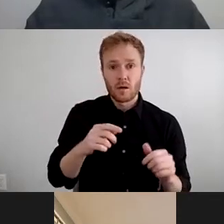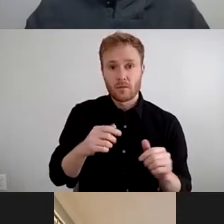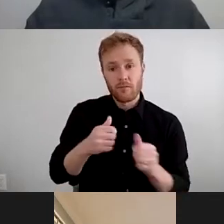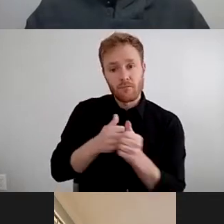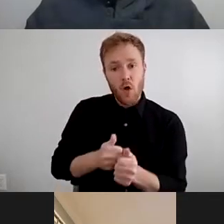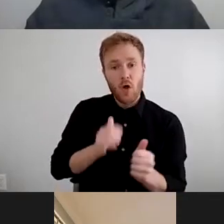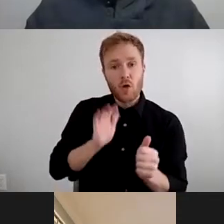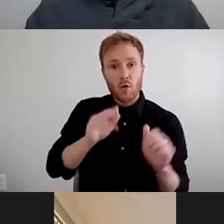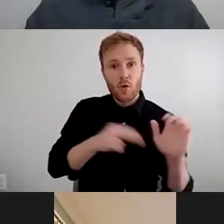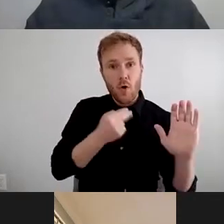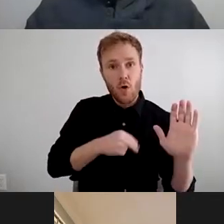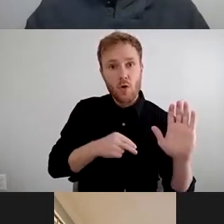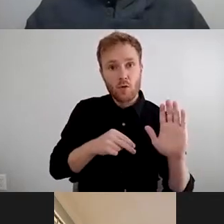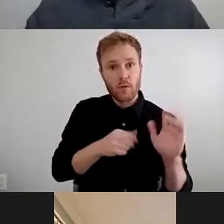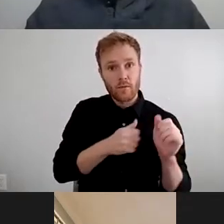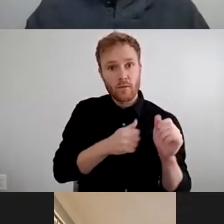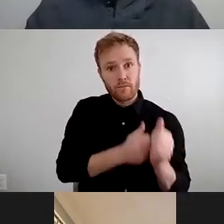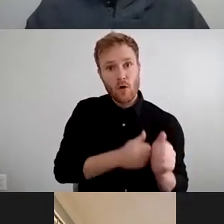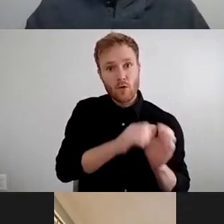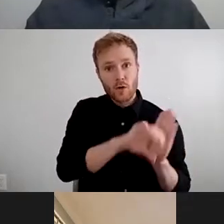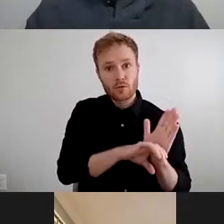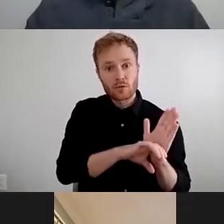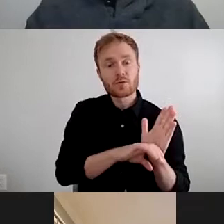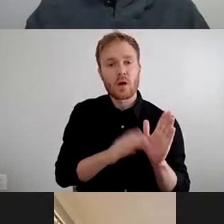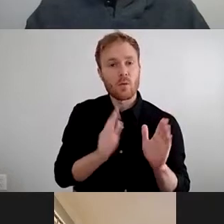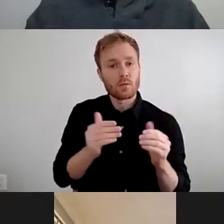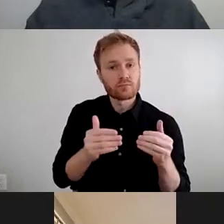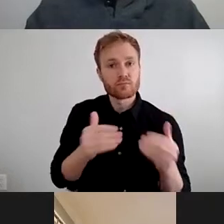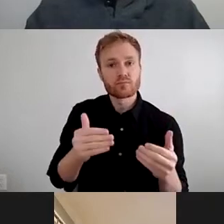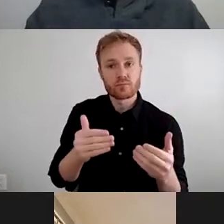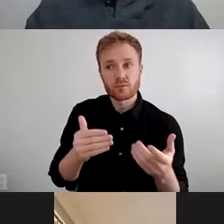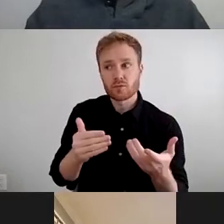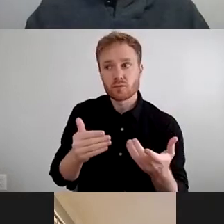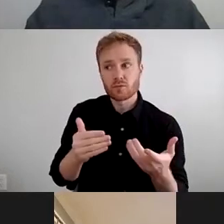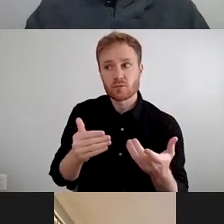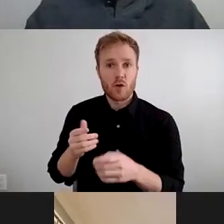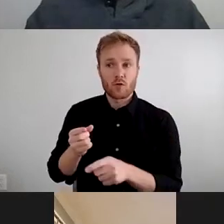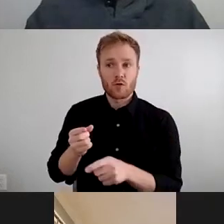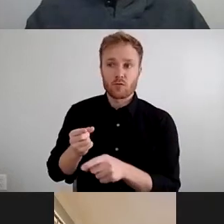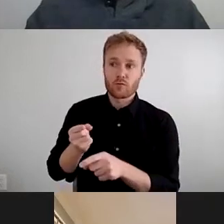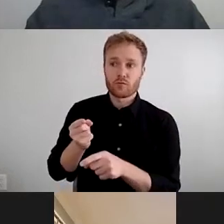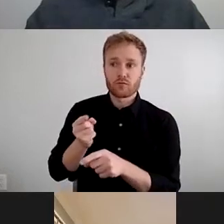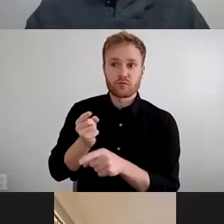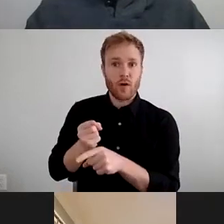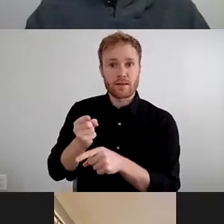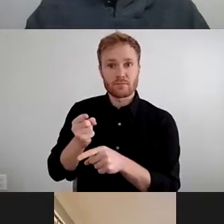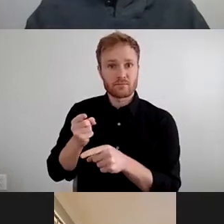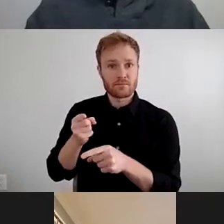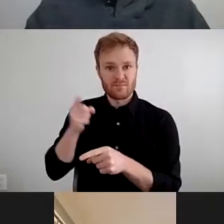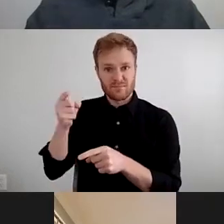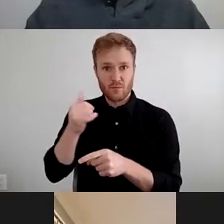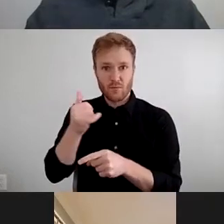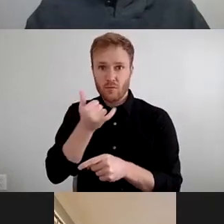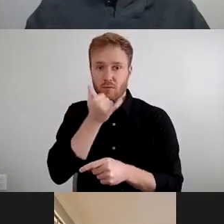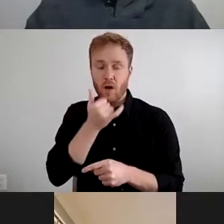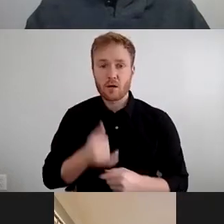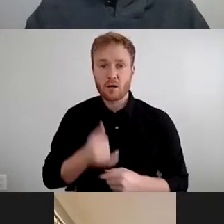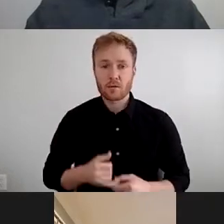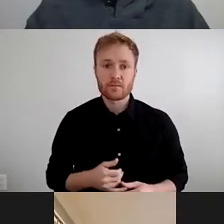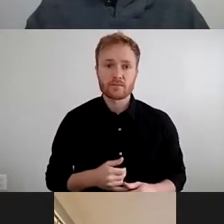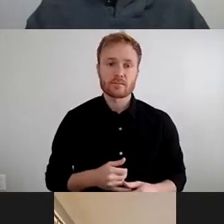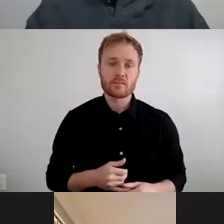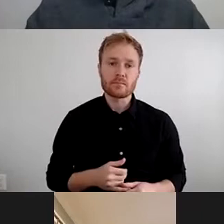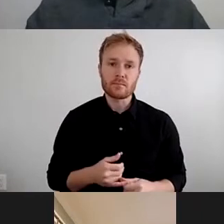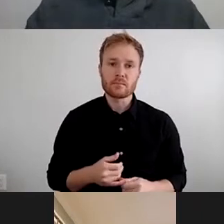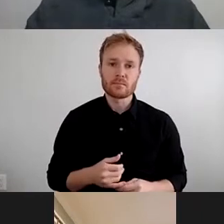will move forward to right this wrong. I have been made unjust by the City of Pittsburgh Police, and I yield.